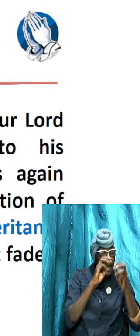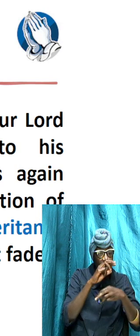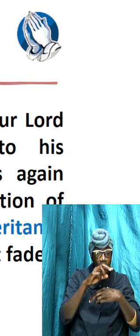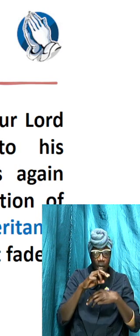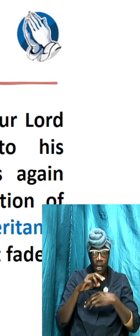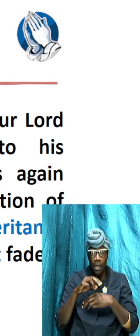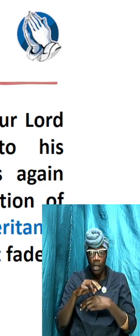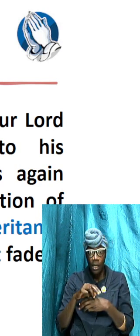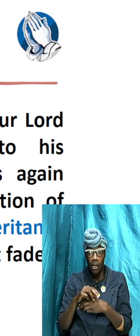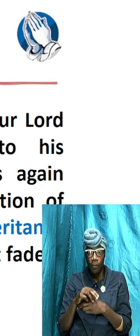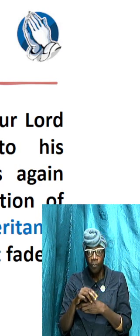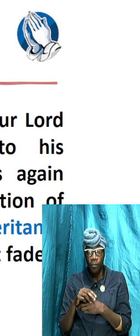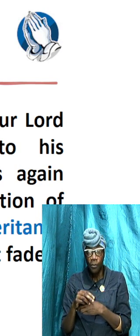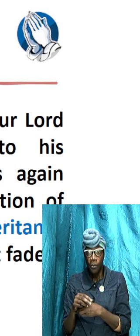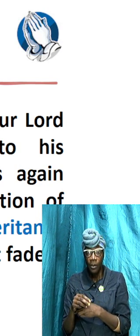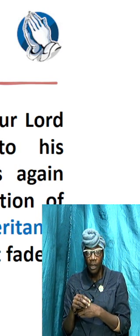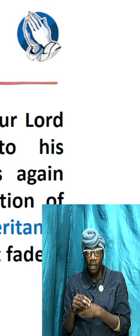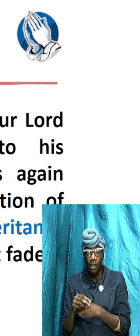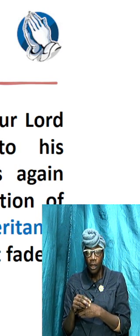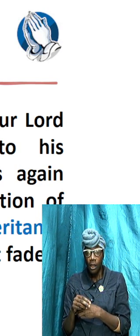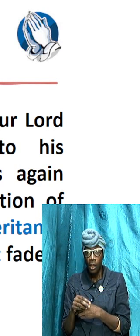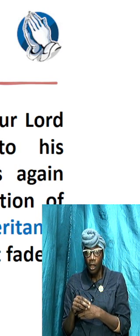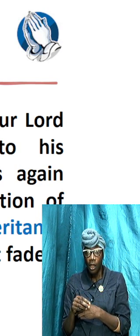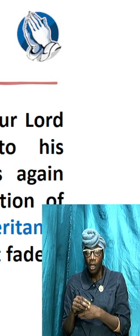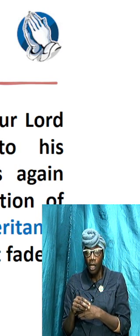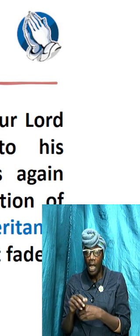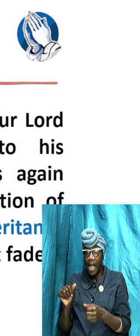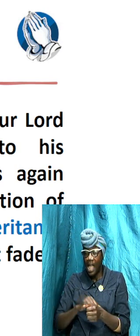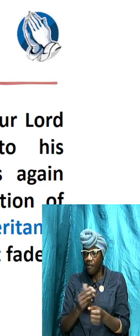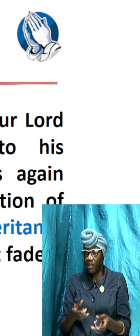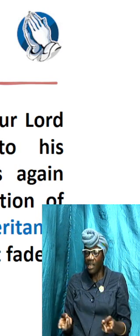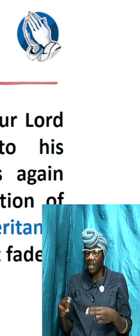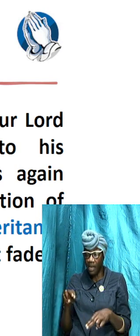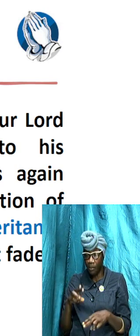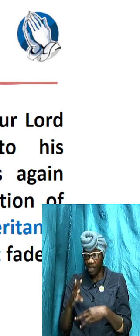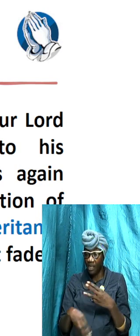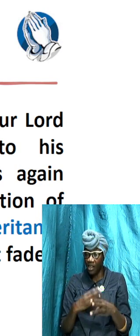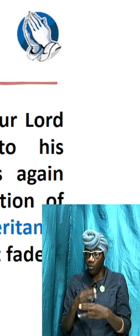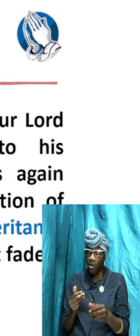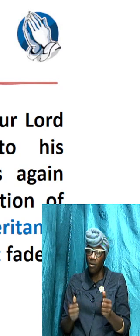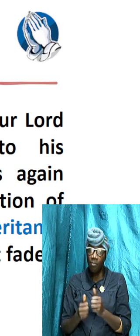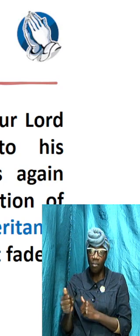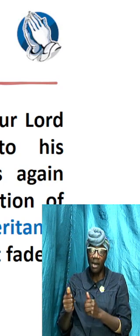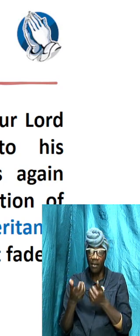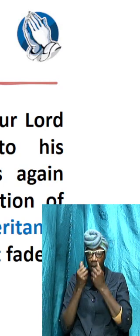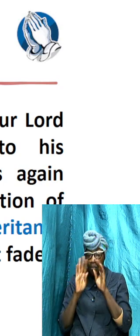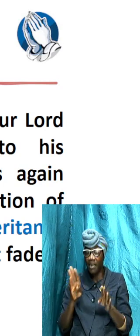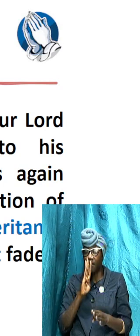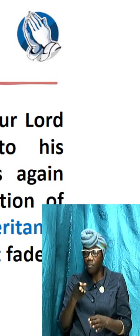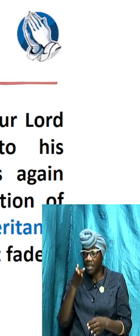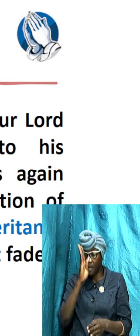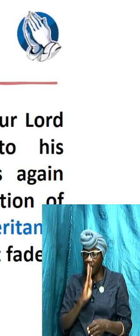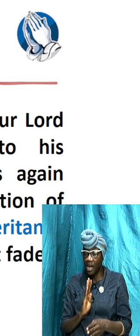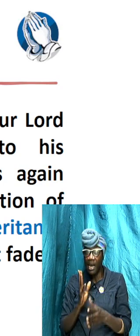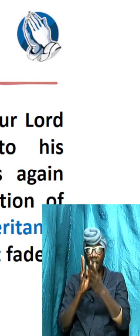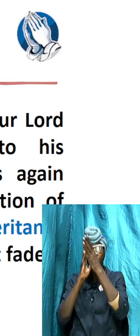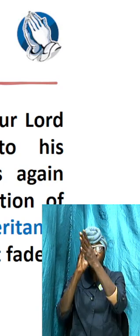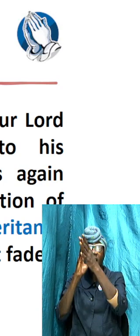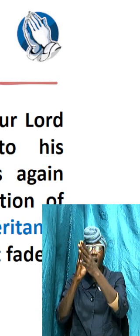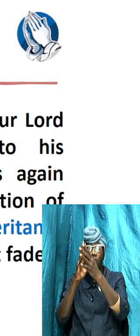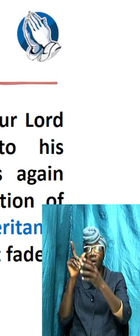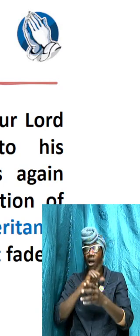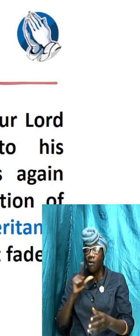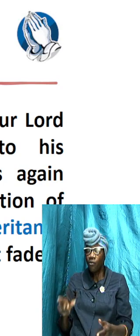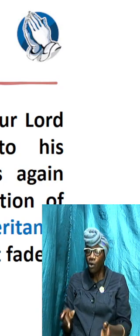happening in this world, we're going to pass away. But Peter said, blessed be the God and Father of our Lord Jesus Christ, which according